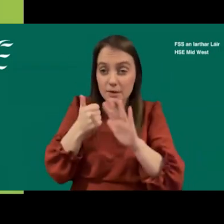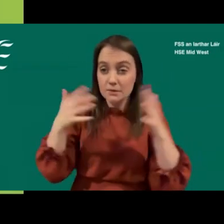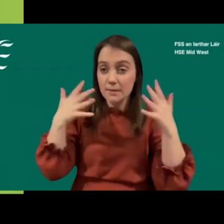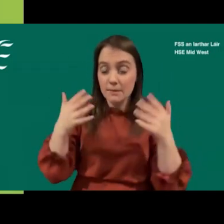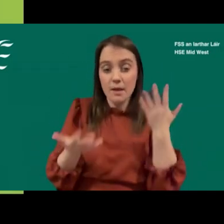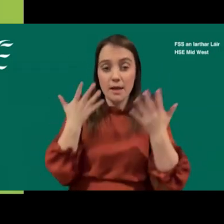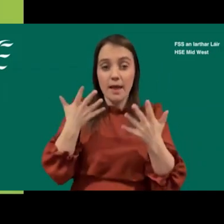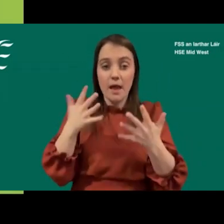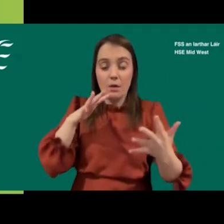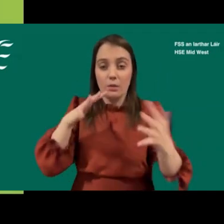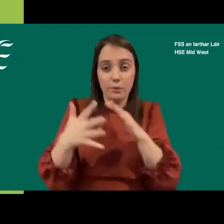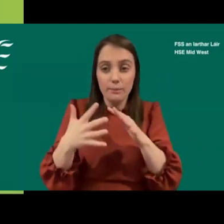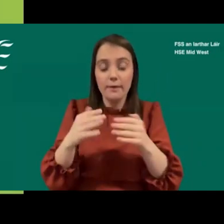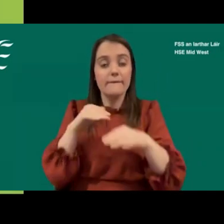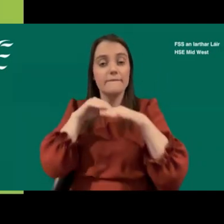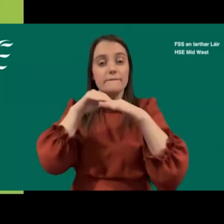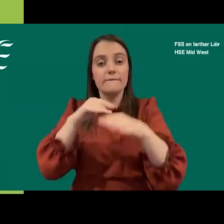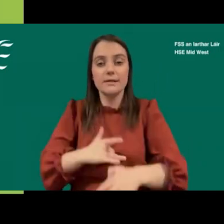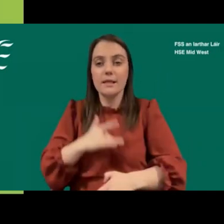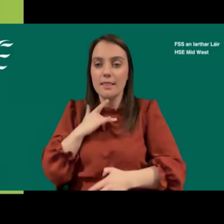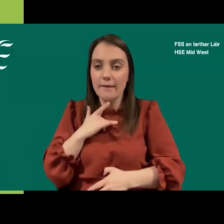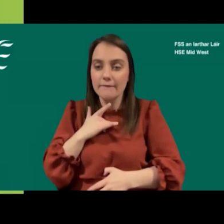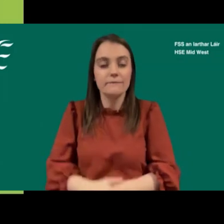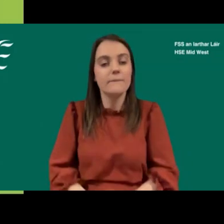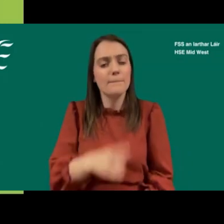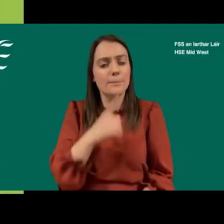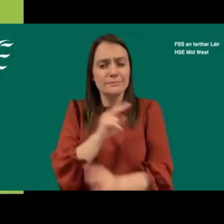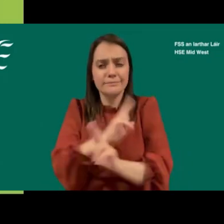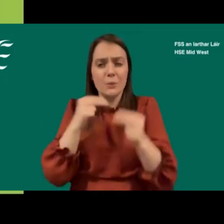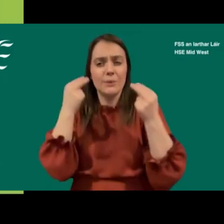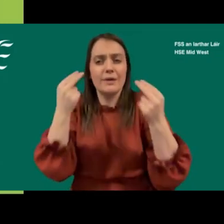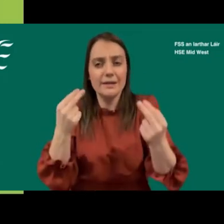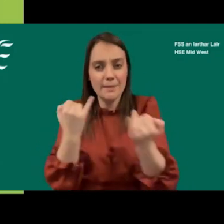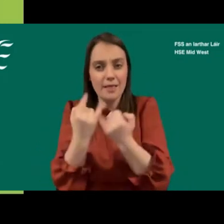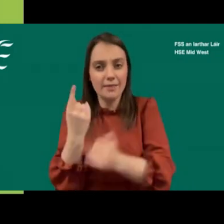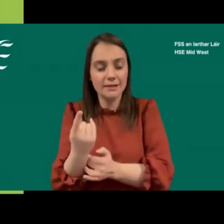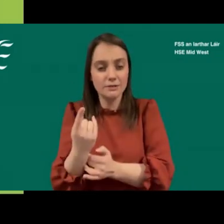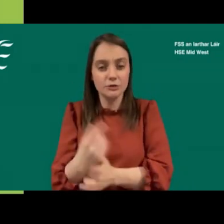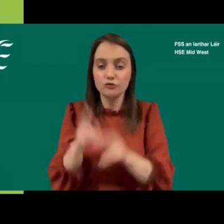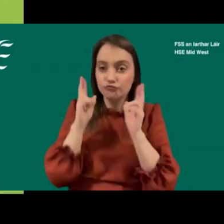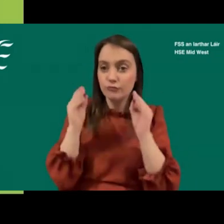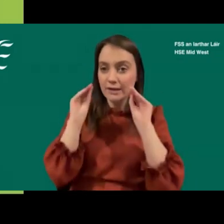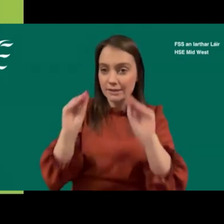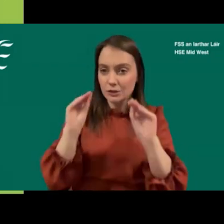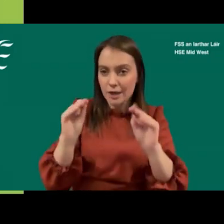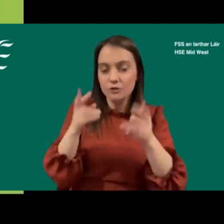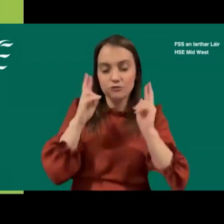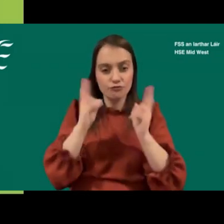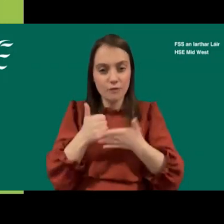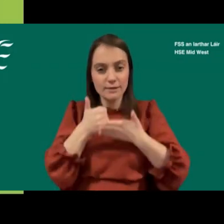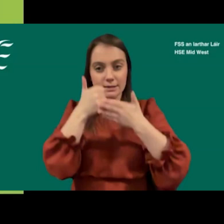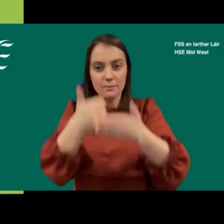debilitating effects on all aspects of a woman's life, but it does not have to be that way. With the right education and